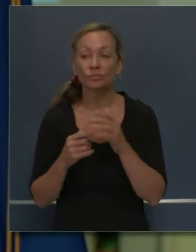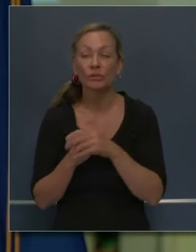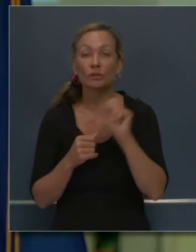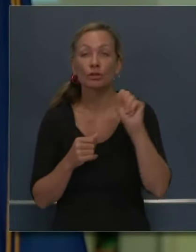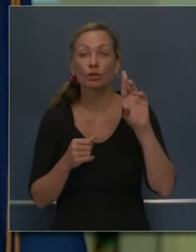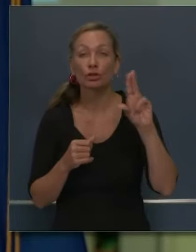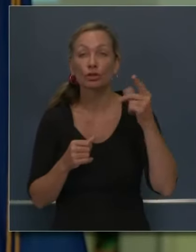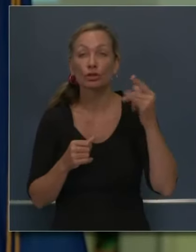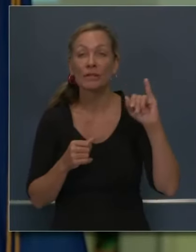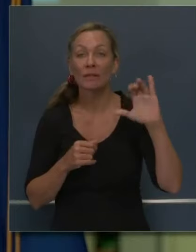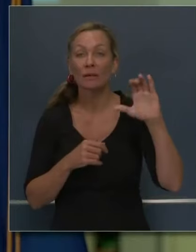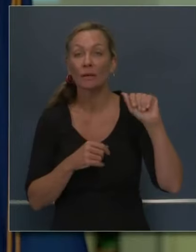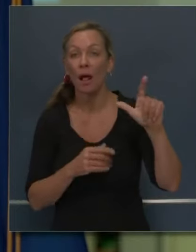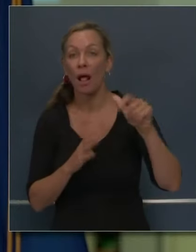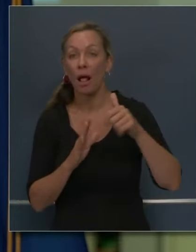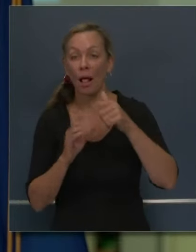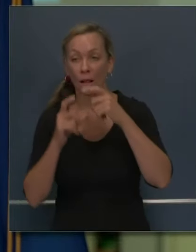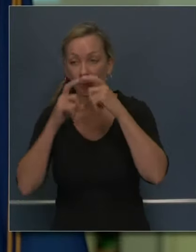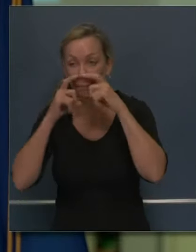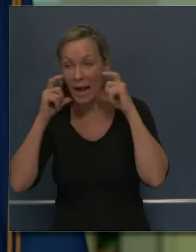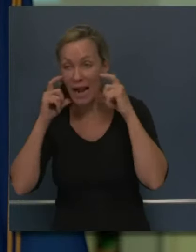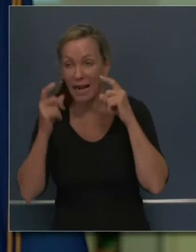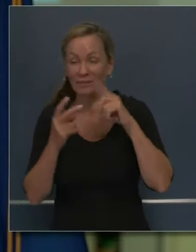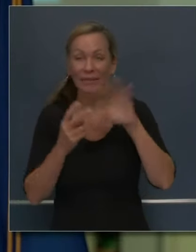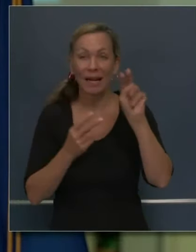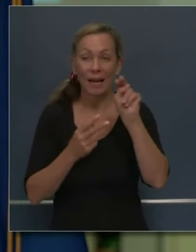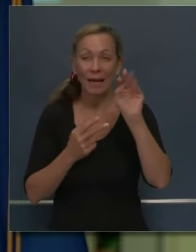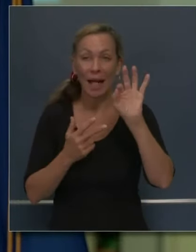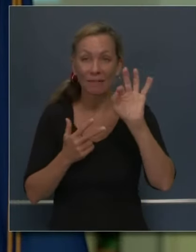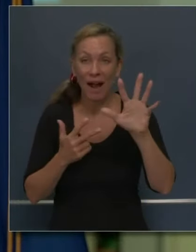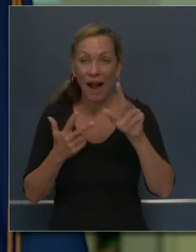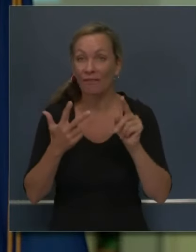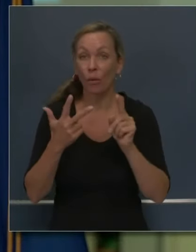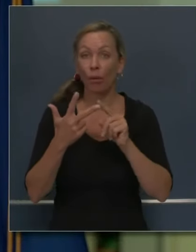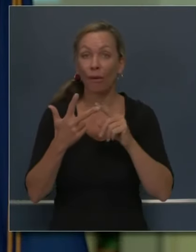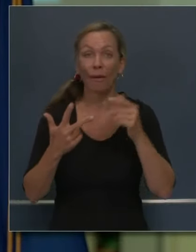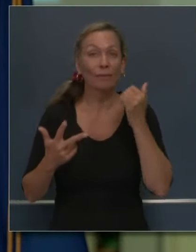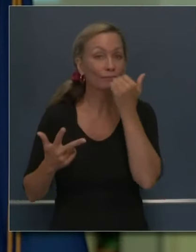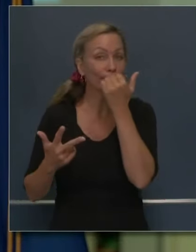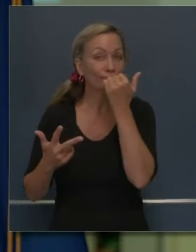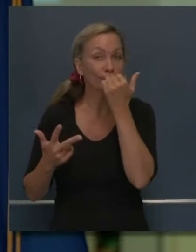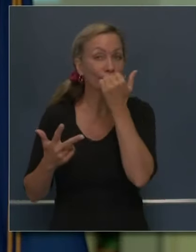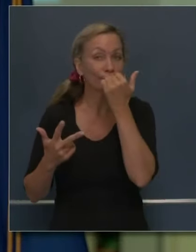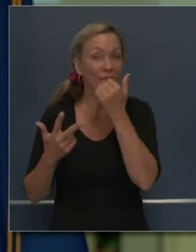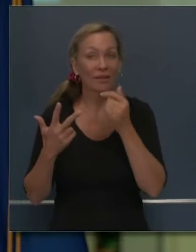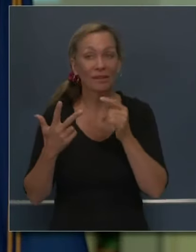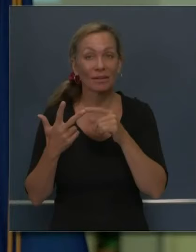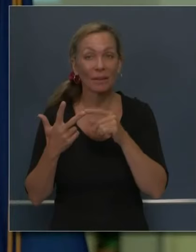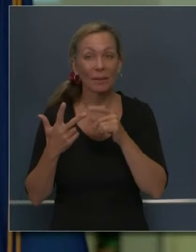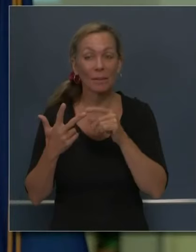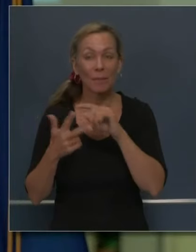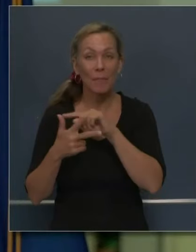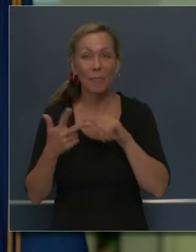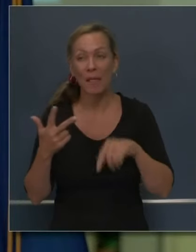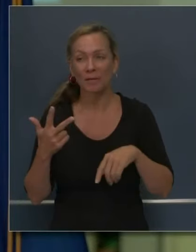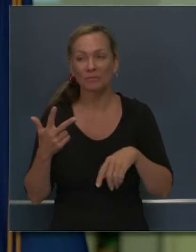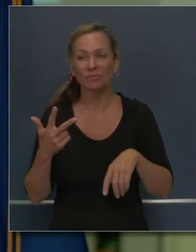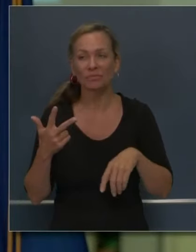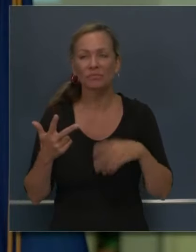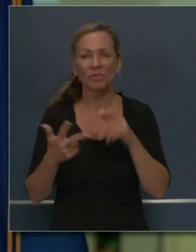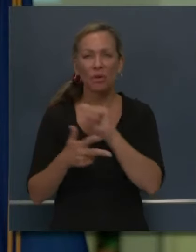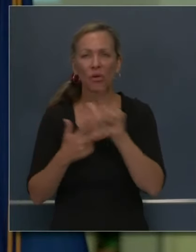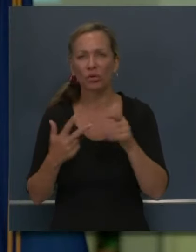N95s and face coverings and cloth face coverings, which really do a wonderful job with COVID,